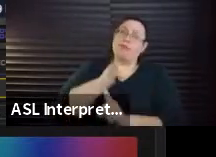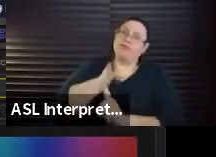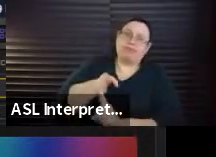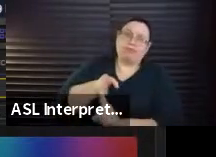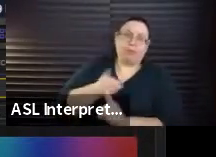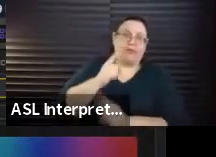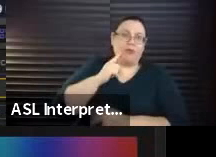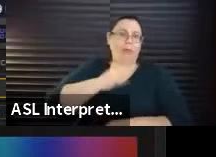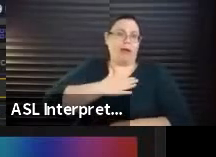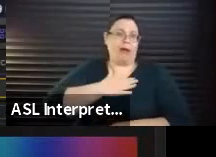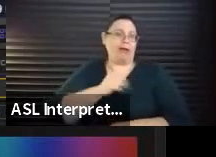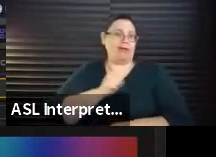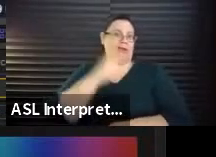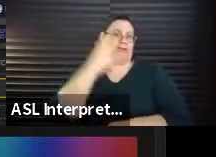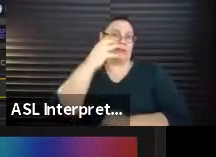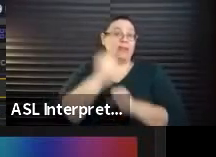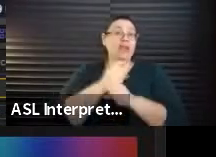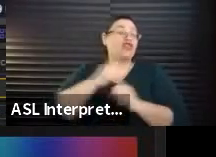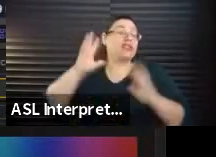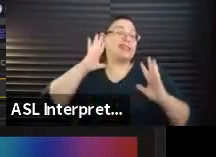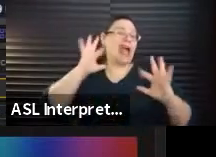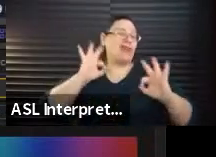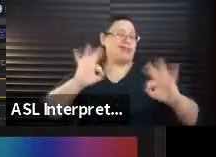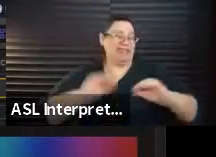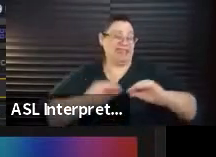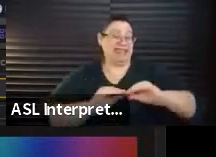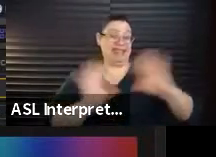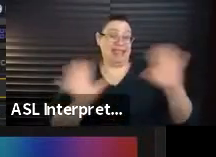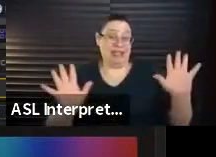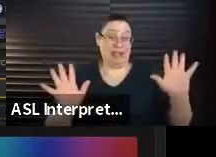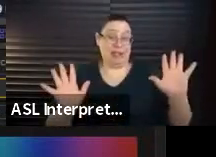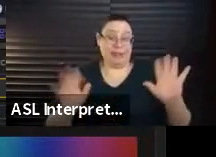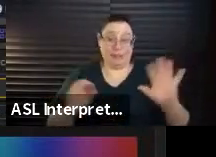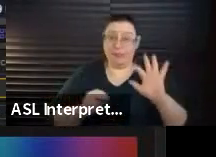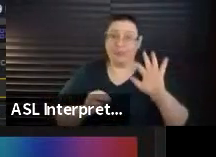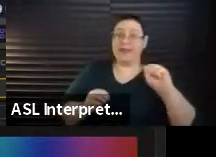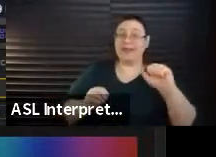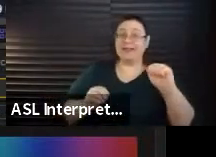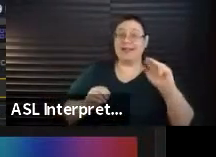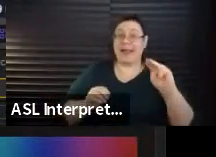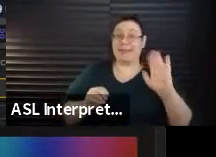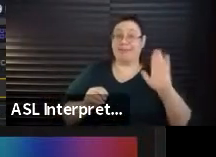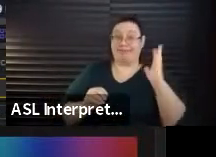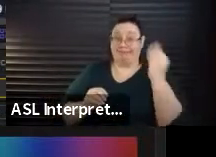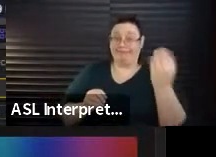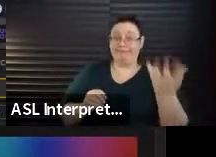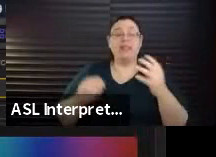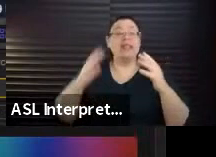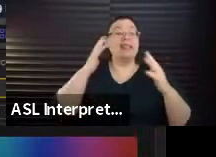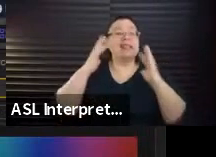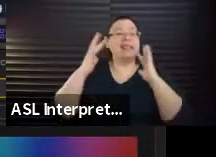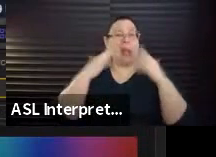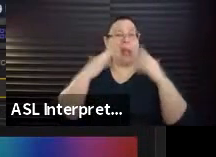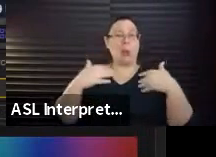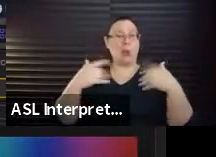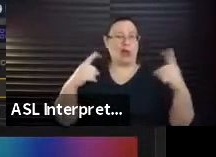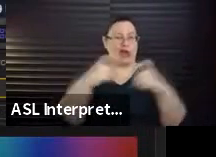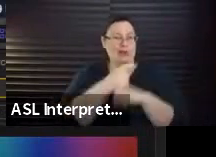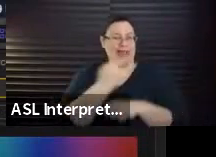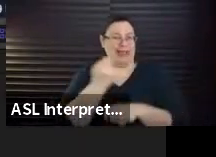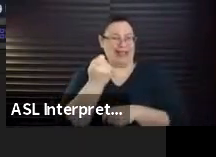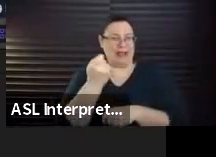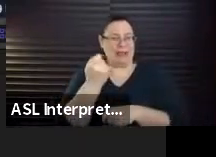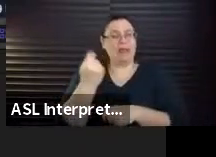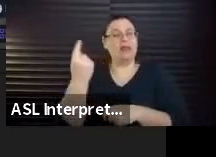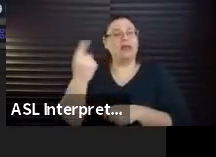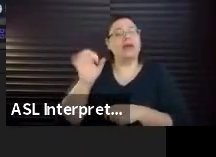sort of make the sound really pop and be really clear. All right, so sound can be a little bit complicated, but there's an effect in there